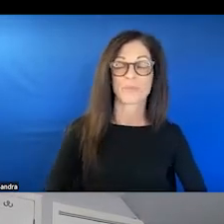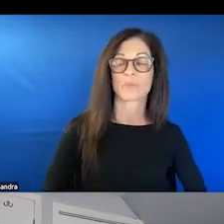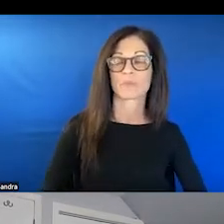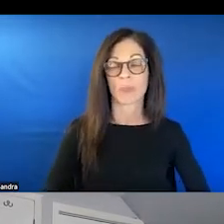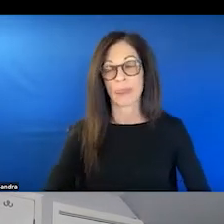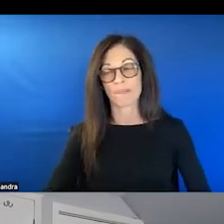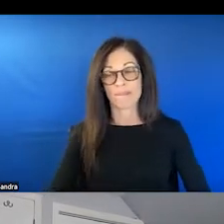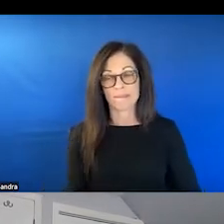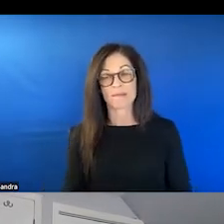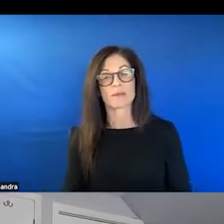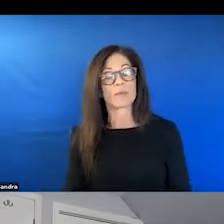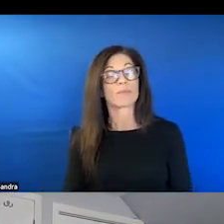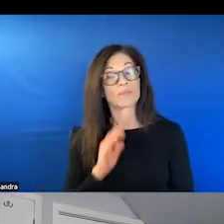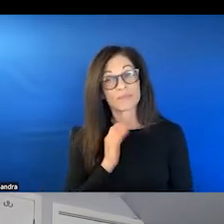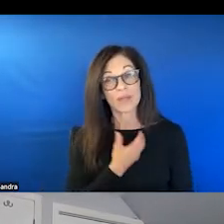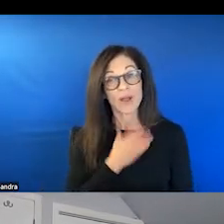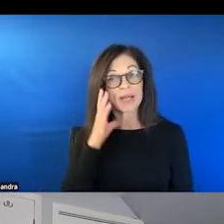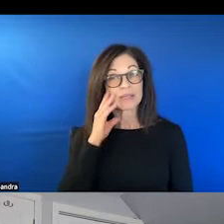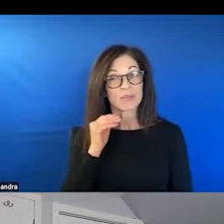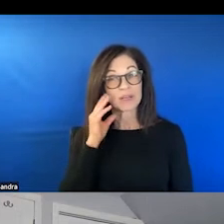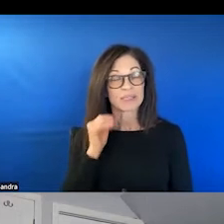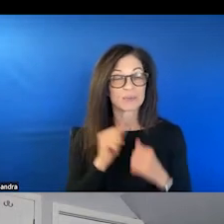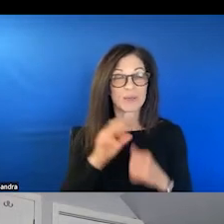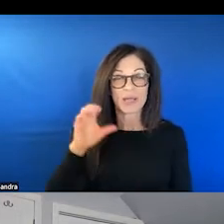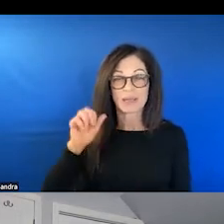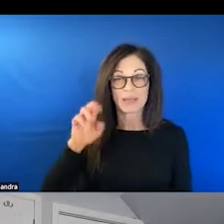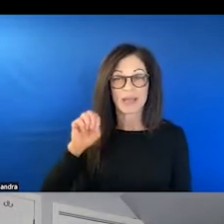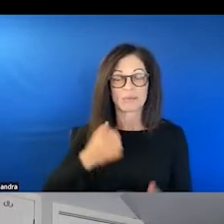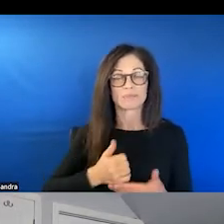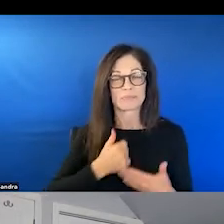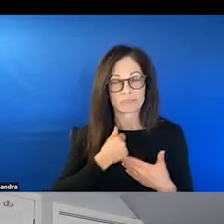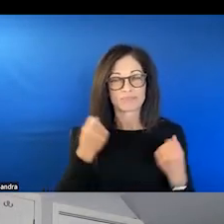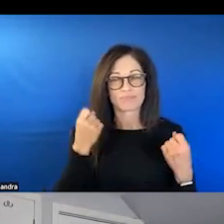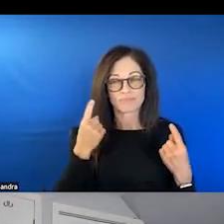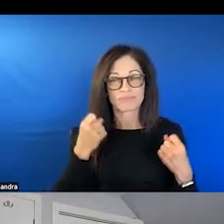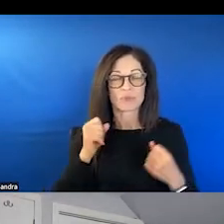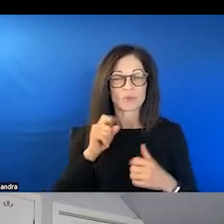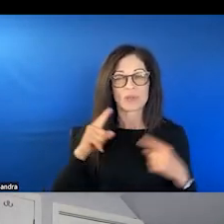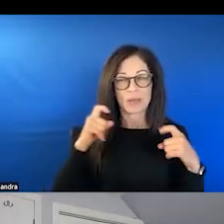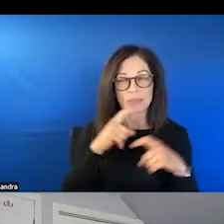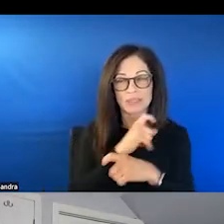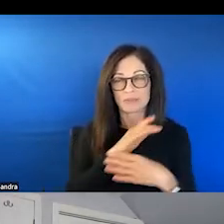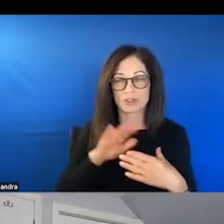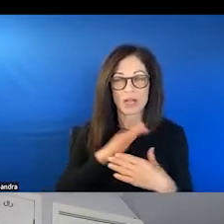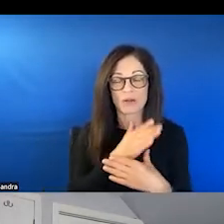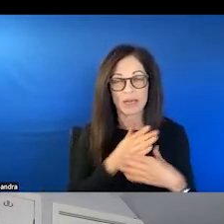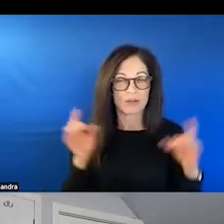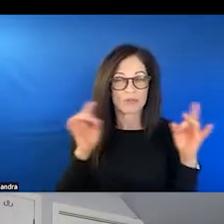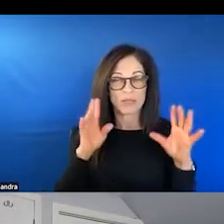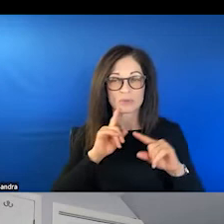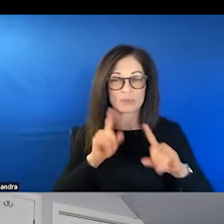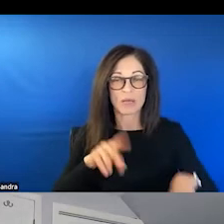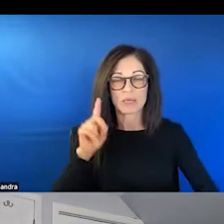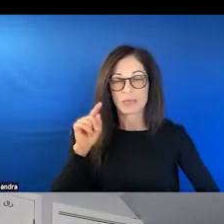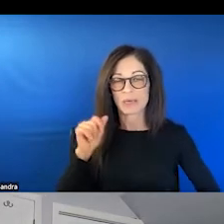So our experience with CARE is instructive when it comes to complexities with sharing crisis response data. These